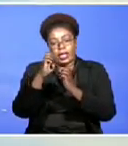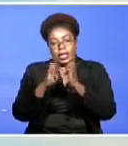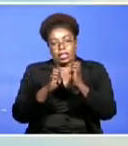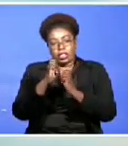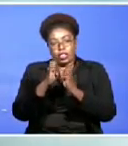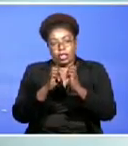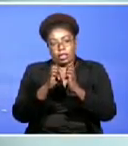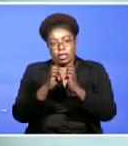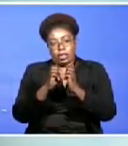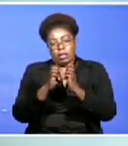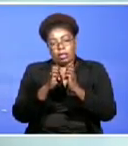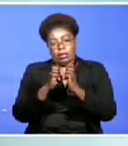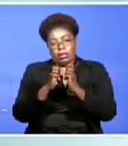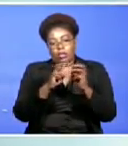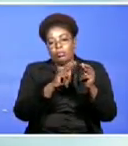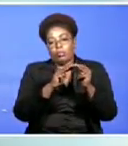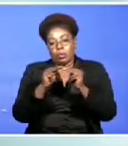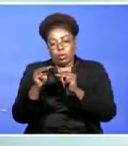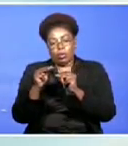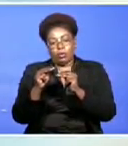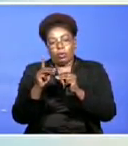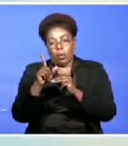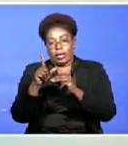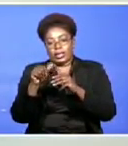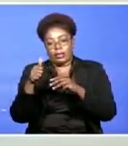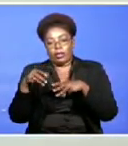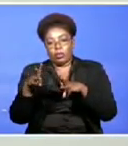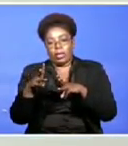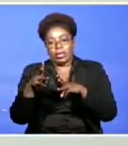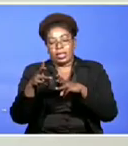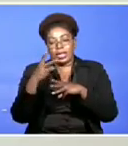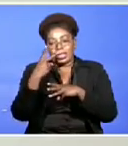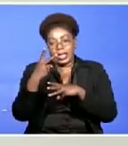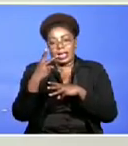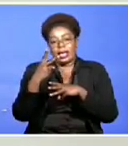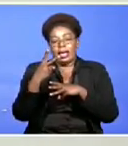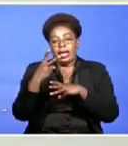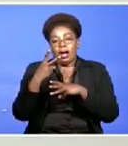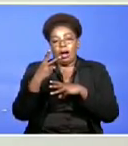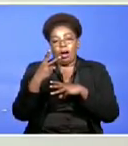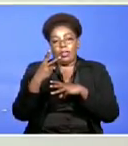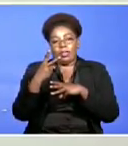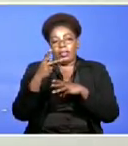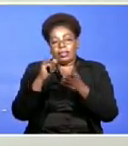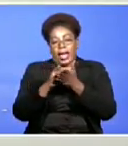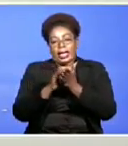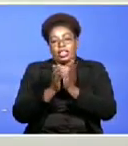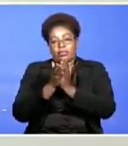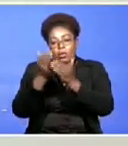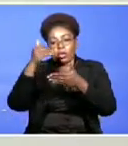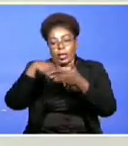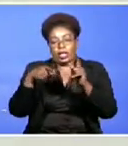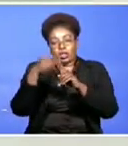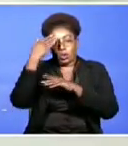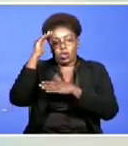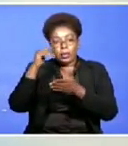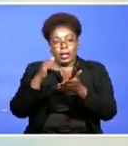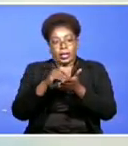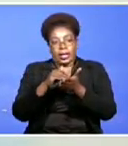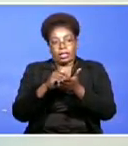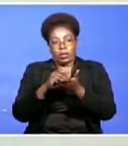motor of the boat swing one way. But I noticed I was getting back in the Cuba again. I say, hold on. I shift the side of the canvas, turn the engine, and